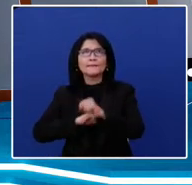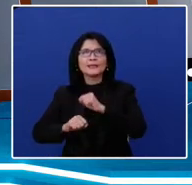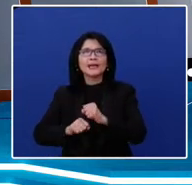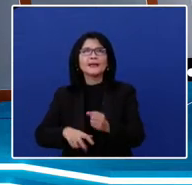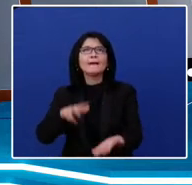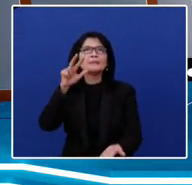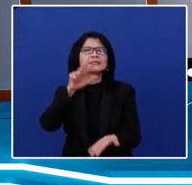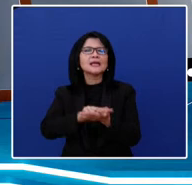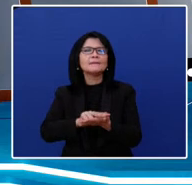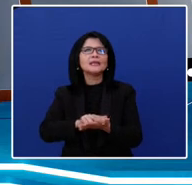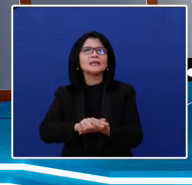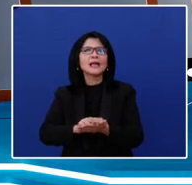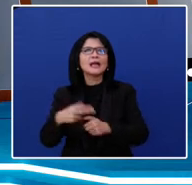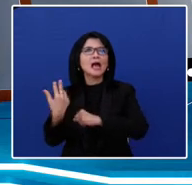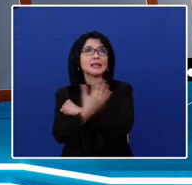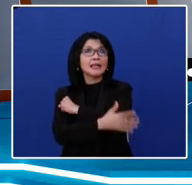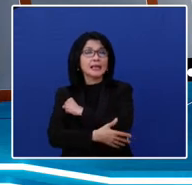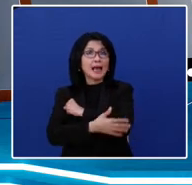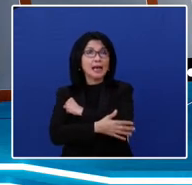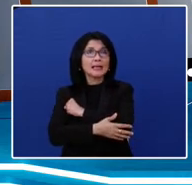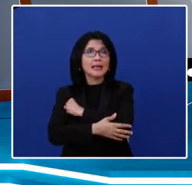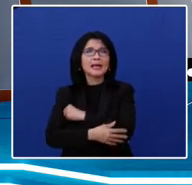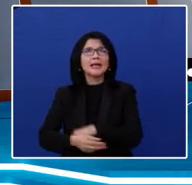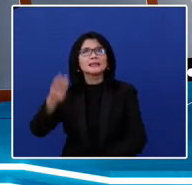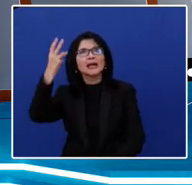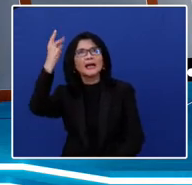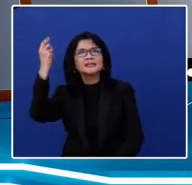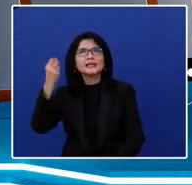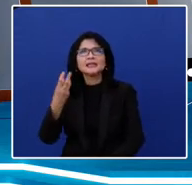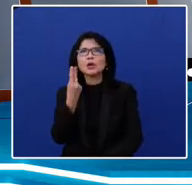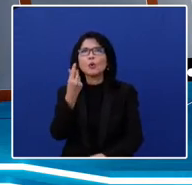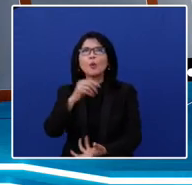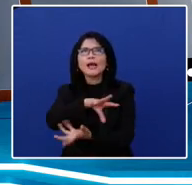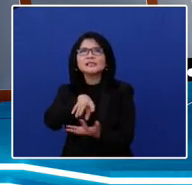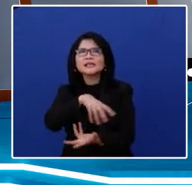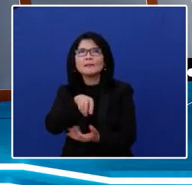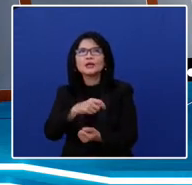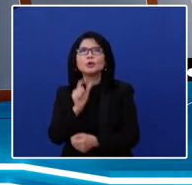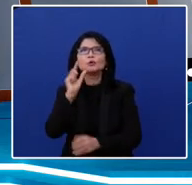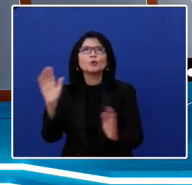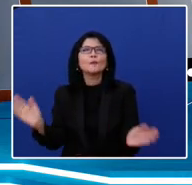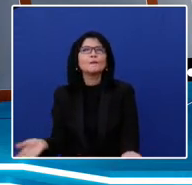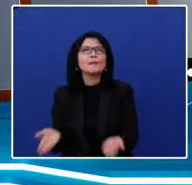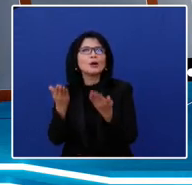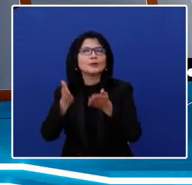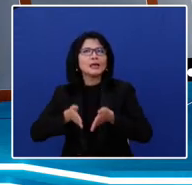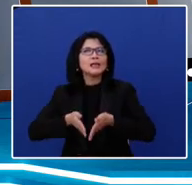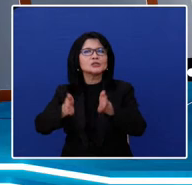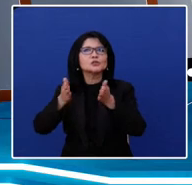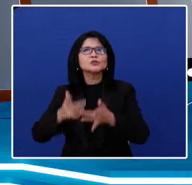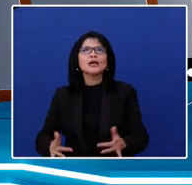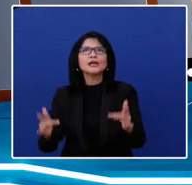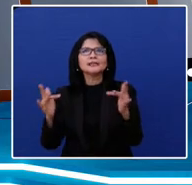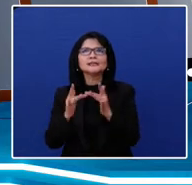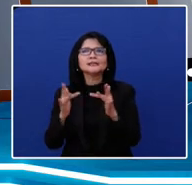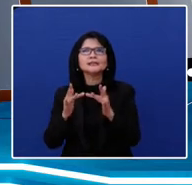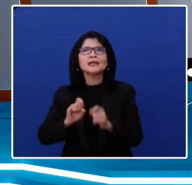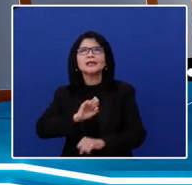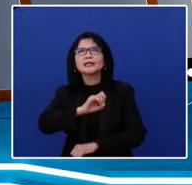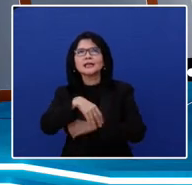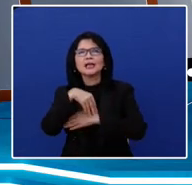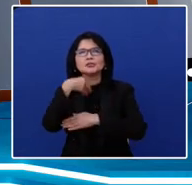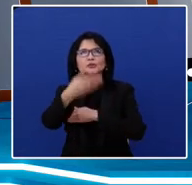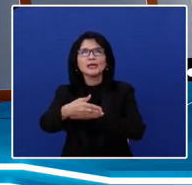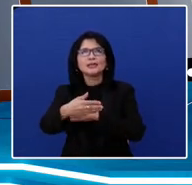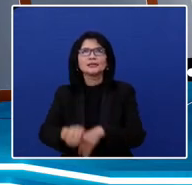blended Finance for infrastructure development Hai f-five Singles 2nd series From The government